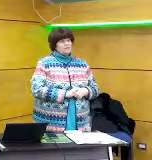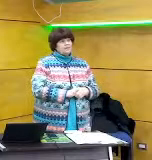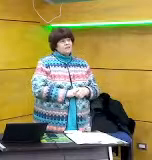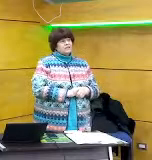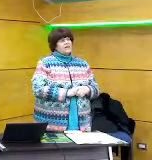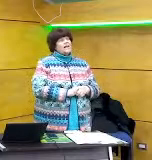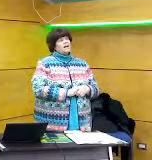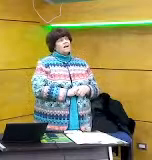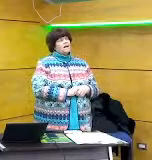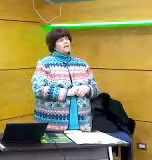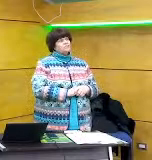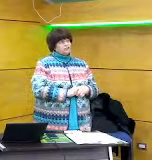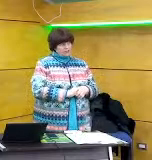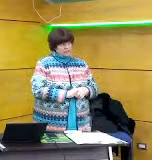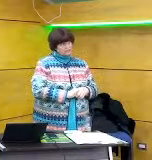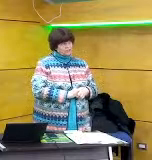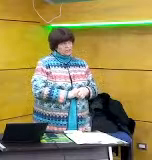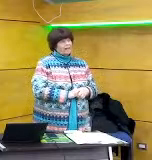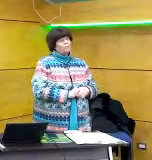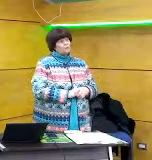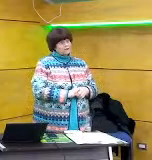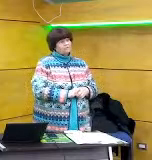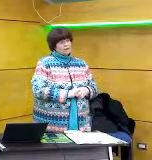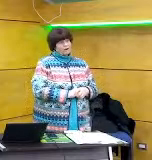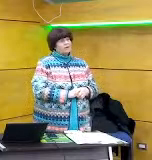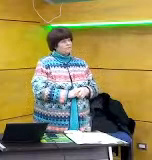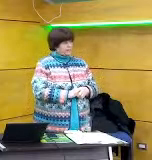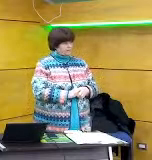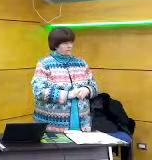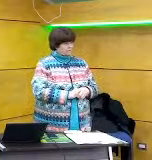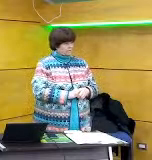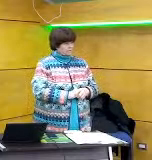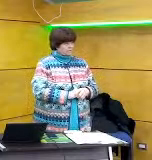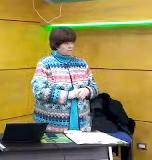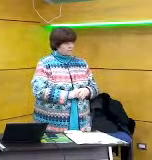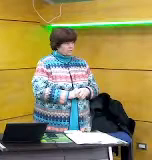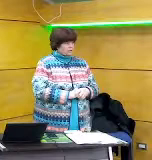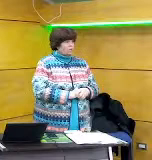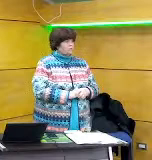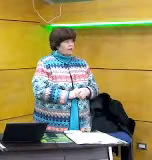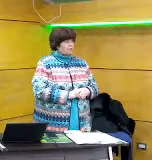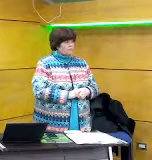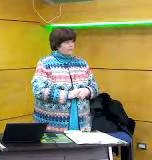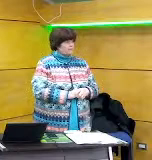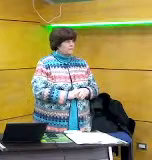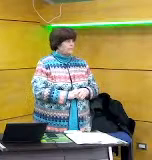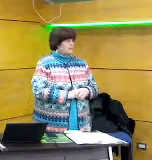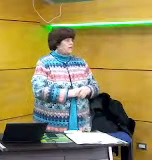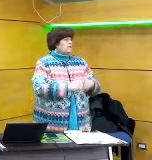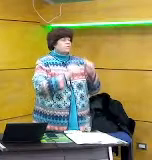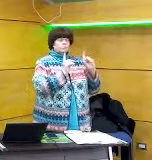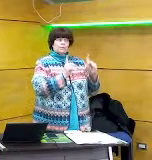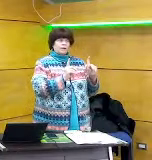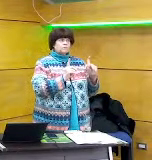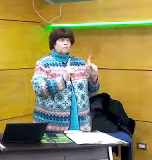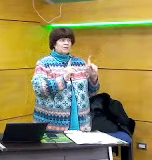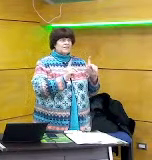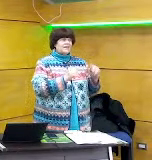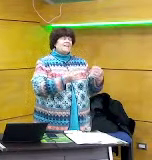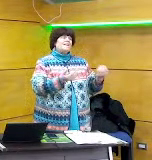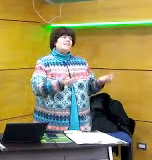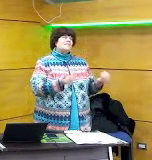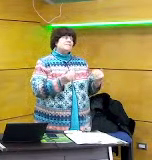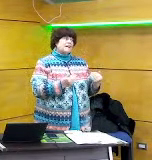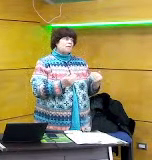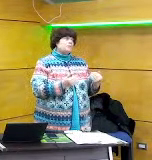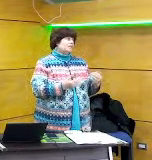can be a judge at one of our events. All of our events, the round